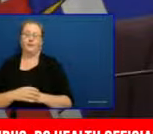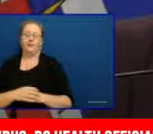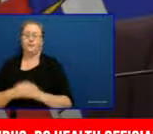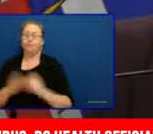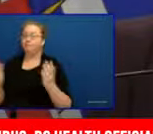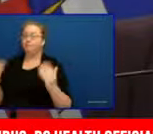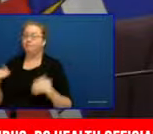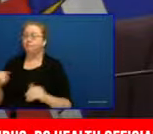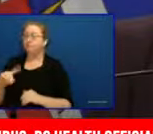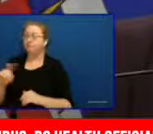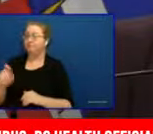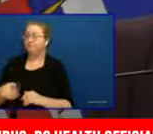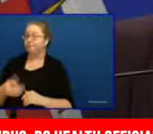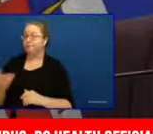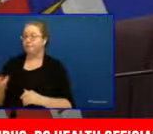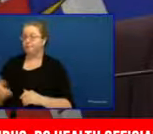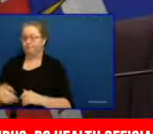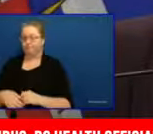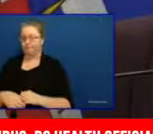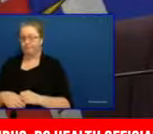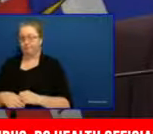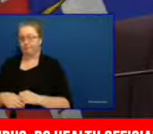Zhao Zhu, Global Mail.